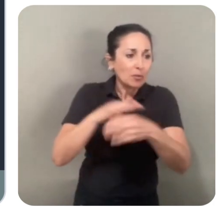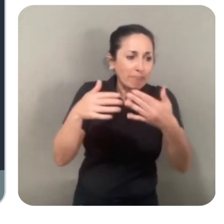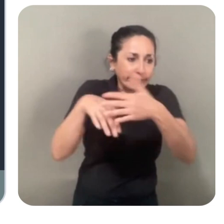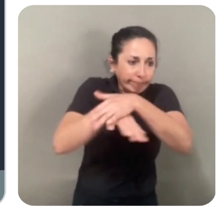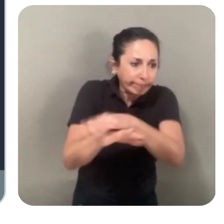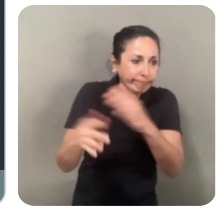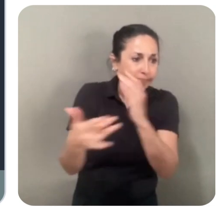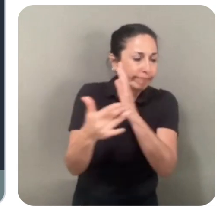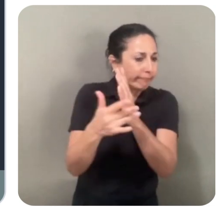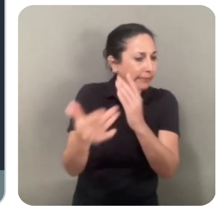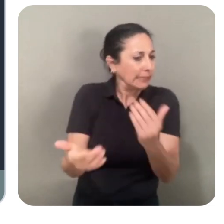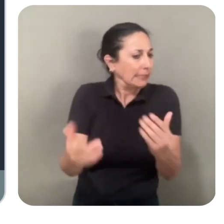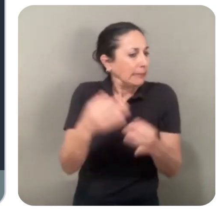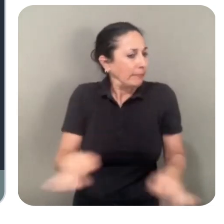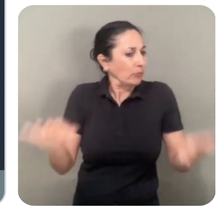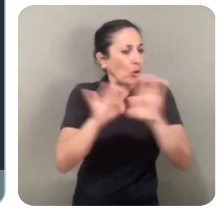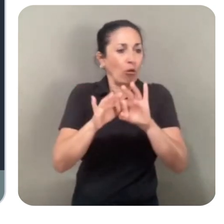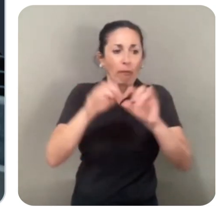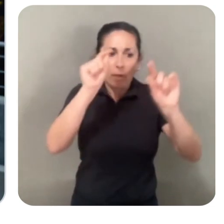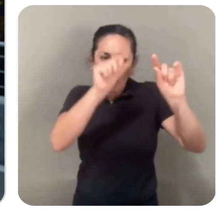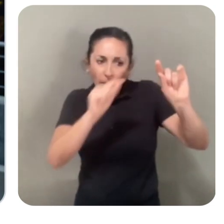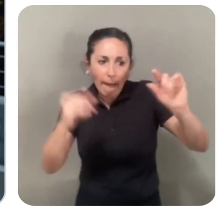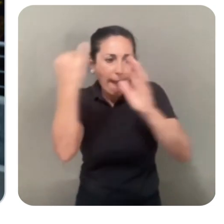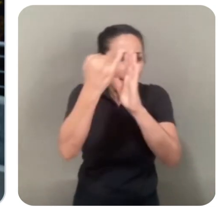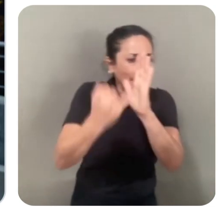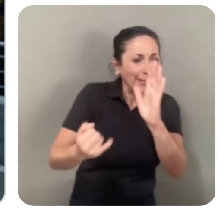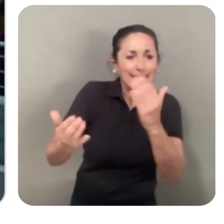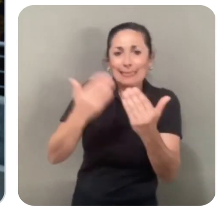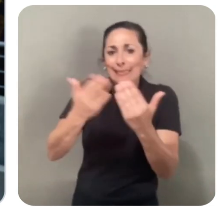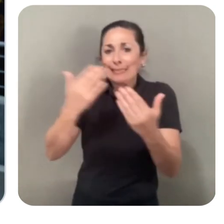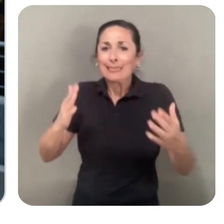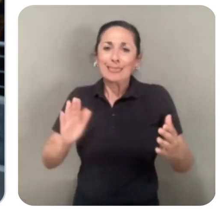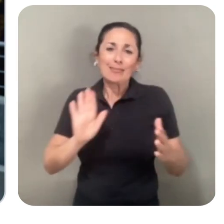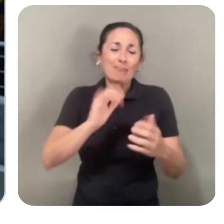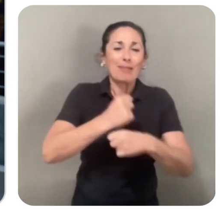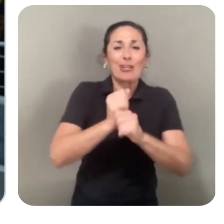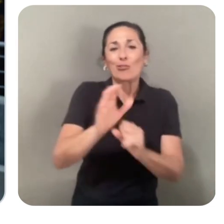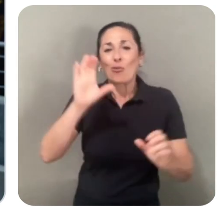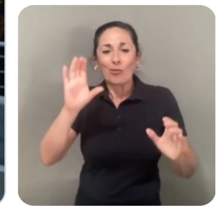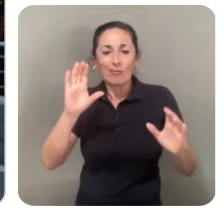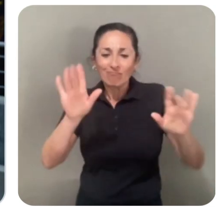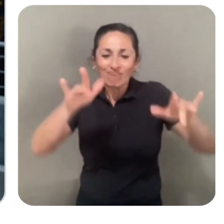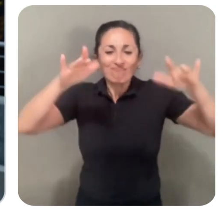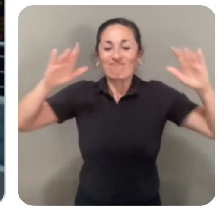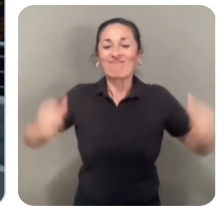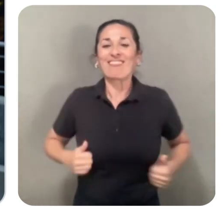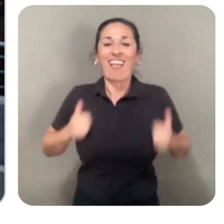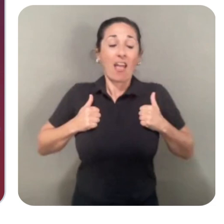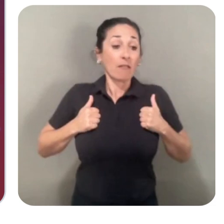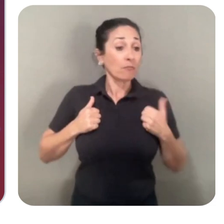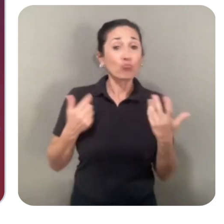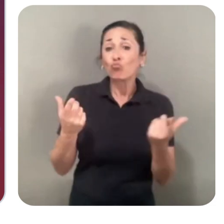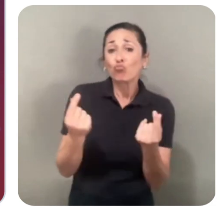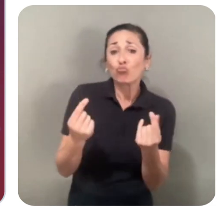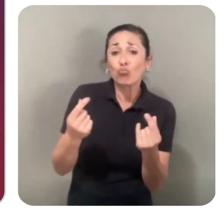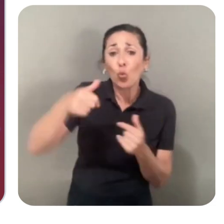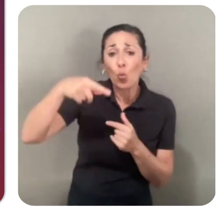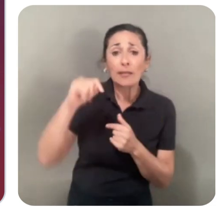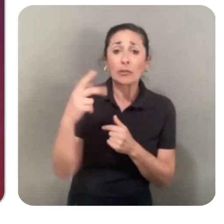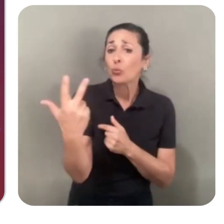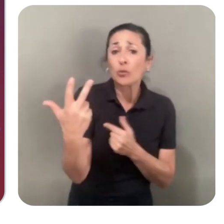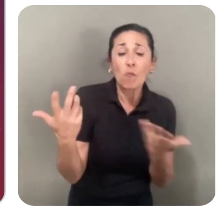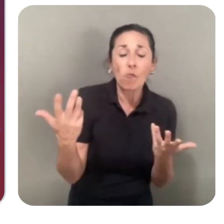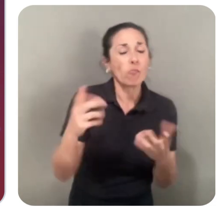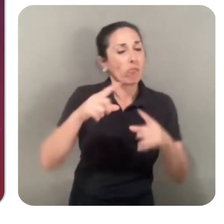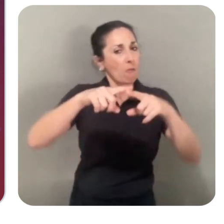are easy ways to bring your environments to life. So what can you do on the Quest 3? Well, that very much depends on